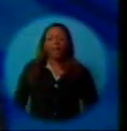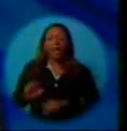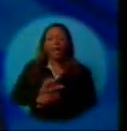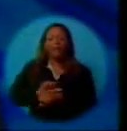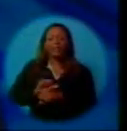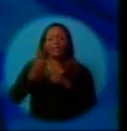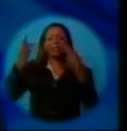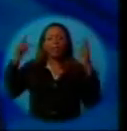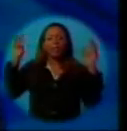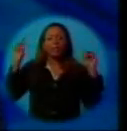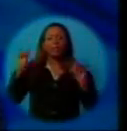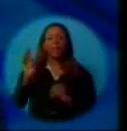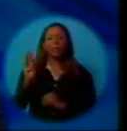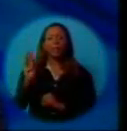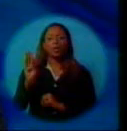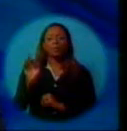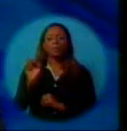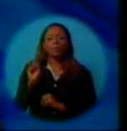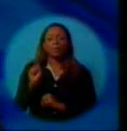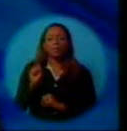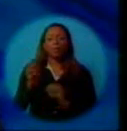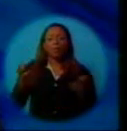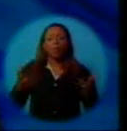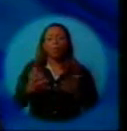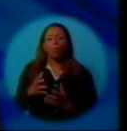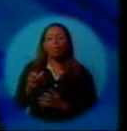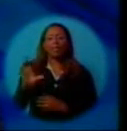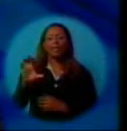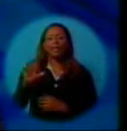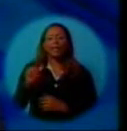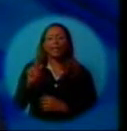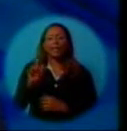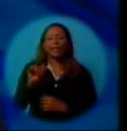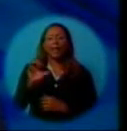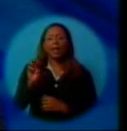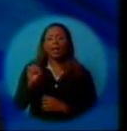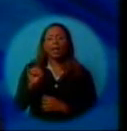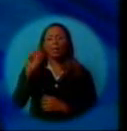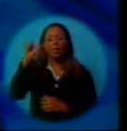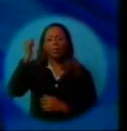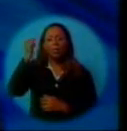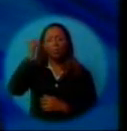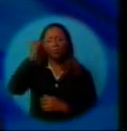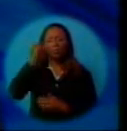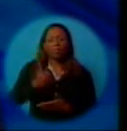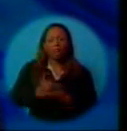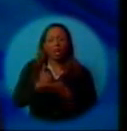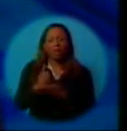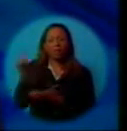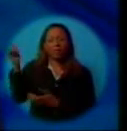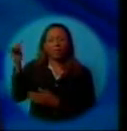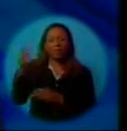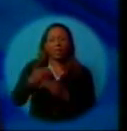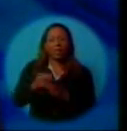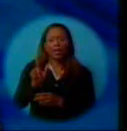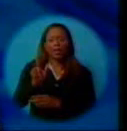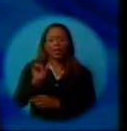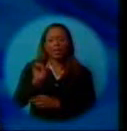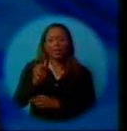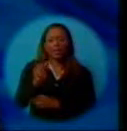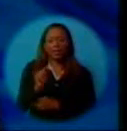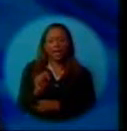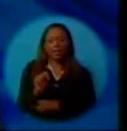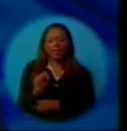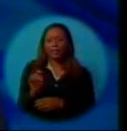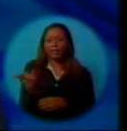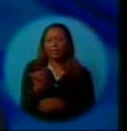Antigua and Barbuda's Prime Minister Baldwin Spencer has called on CARICOM governments to subsidize the regional airline LIAT. He says they should do so in the